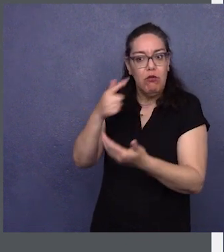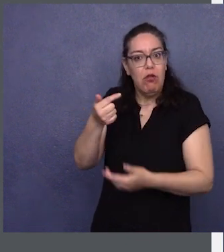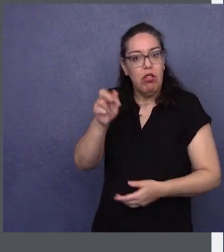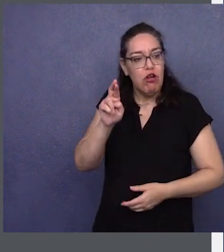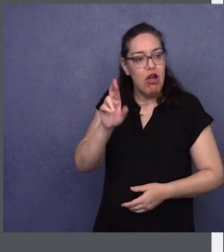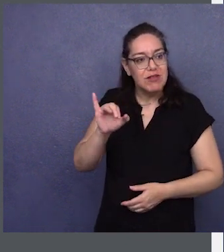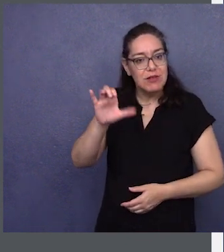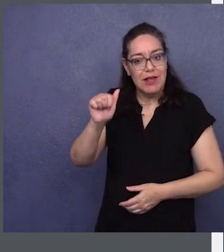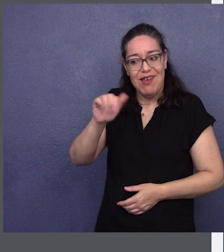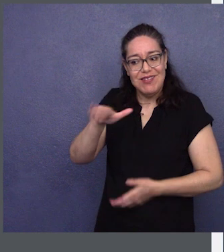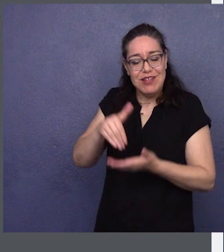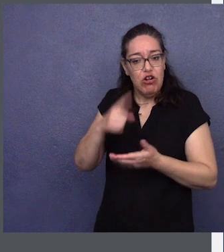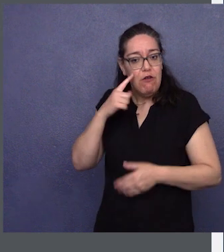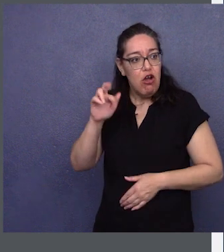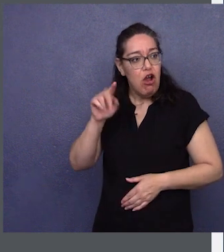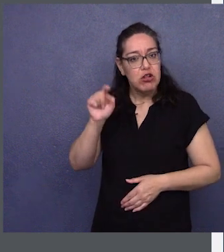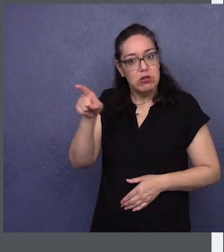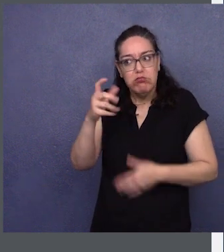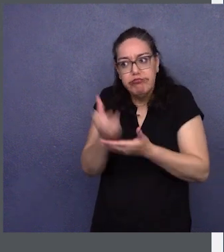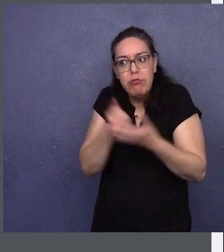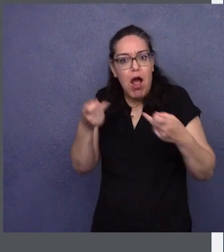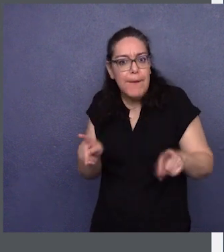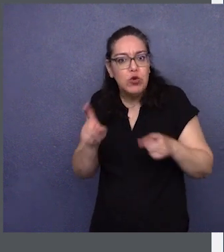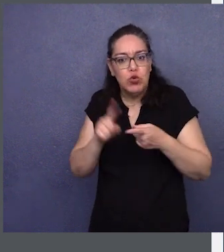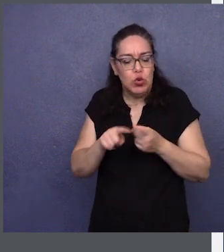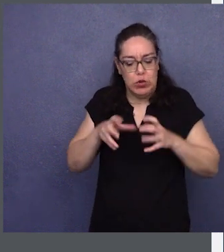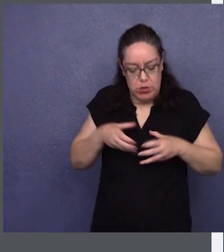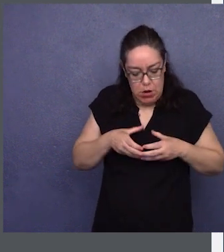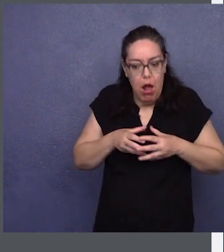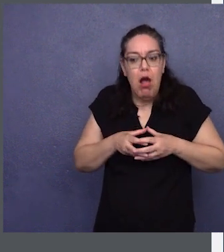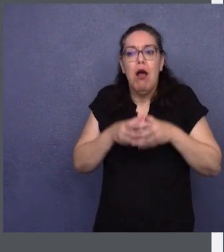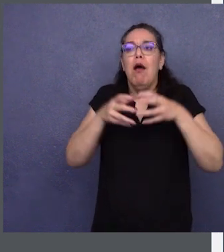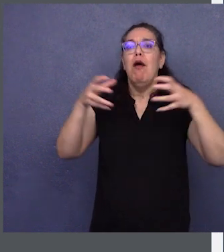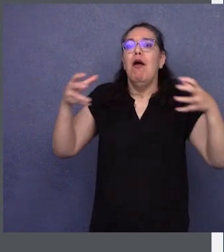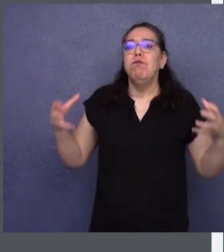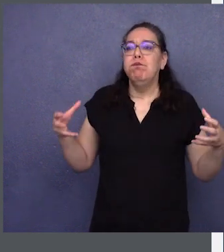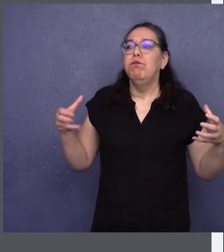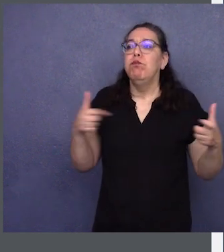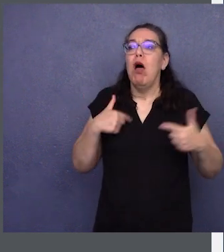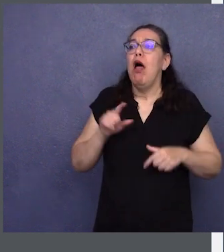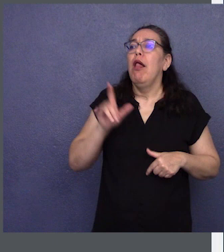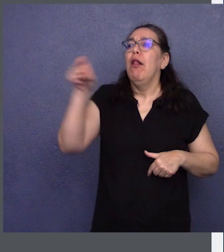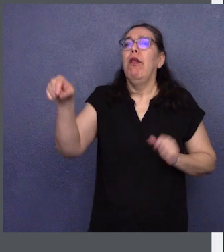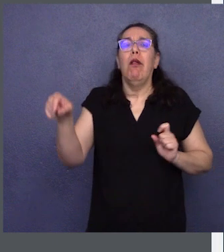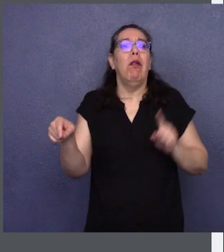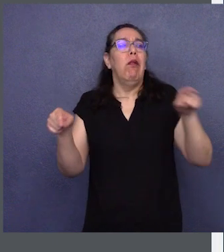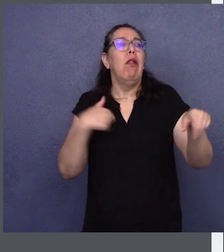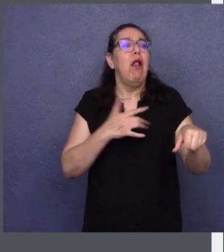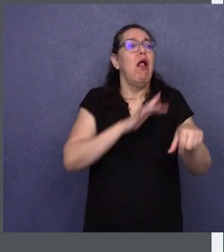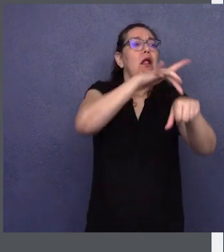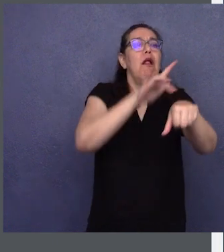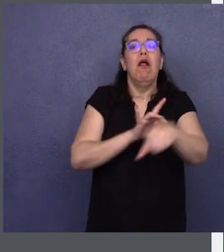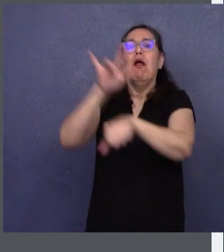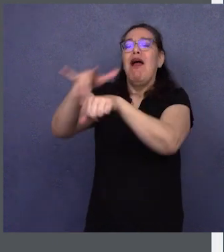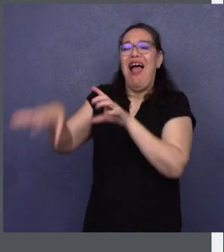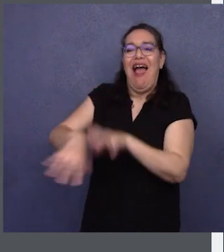Arts, right? This is your opportunity to really kind of expand your horizon, so to speak, outside of